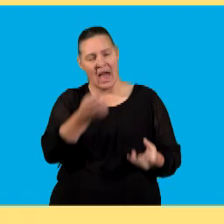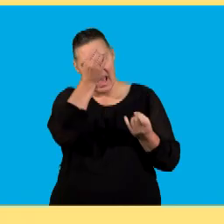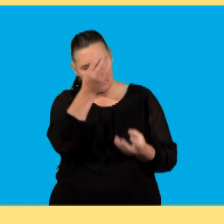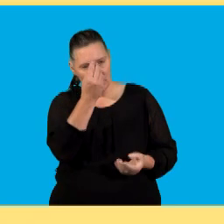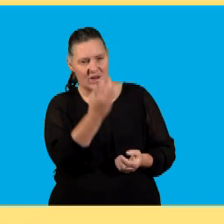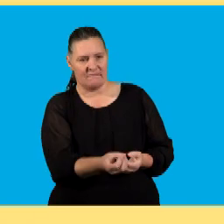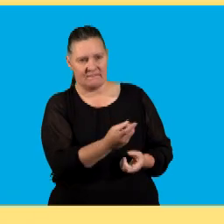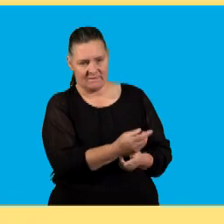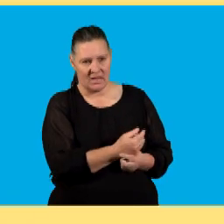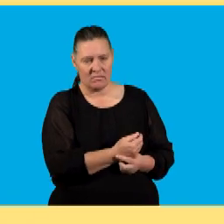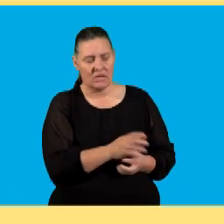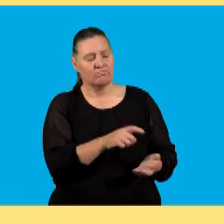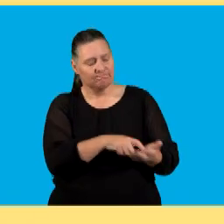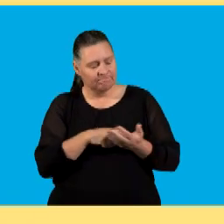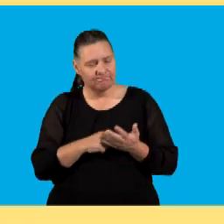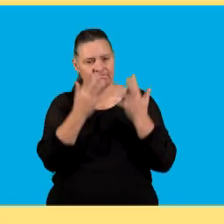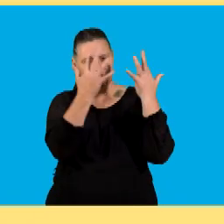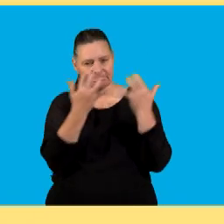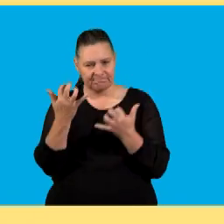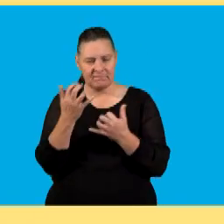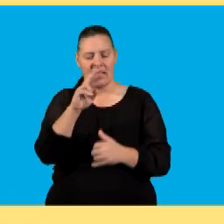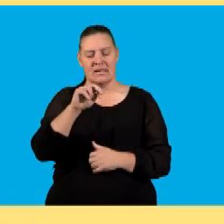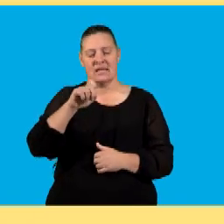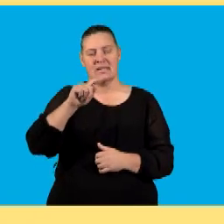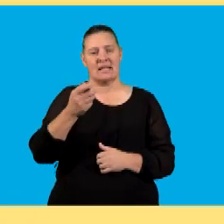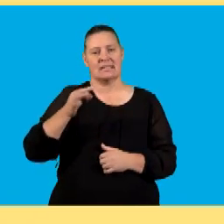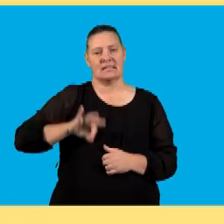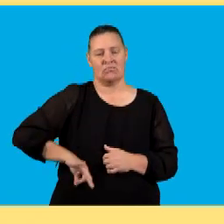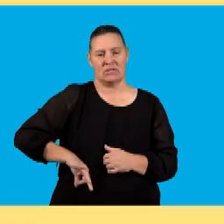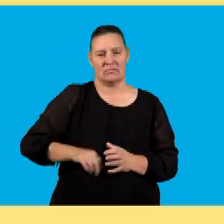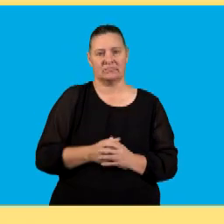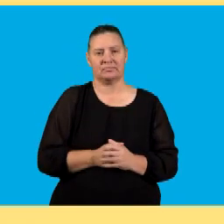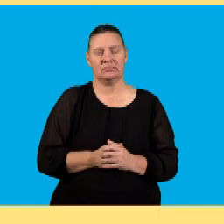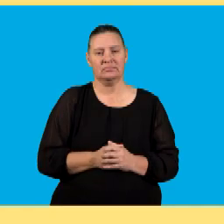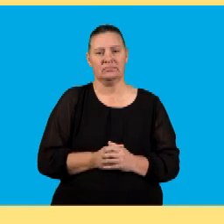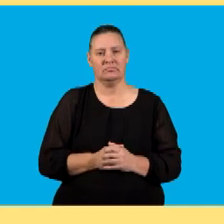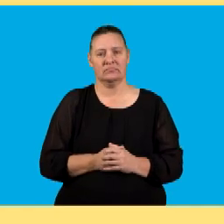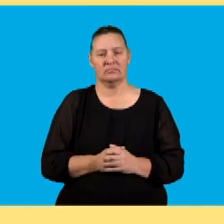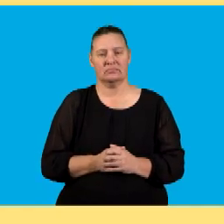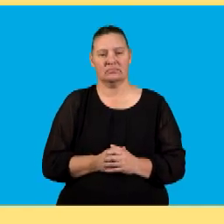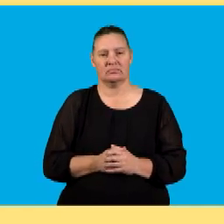We have information here, and we are required to calculate the net salary